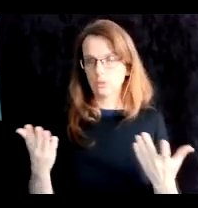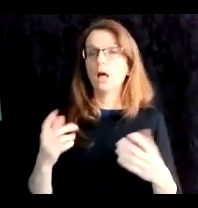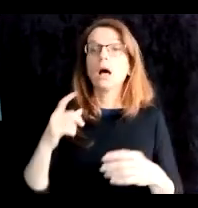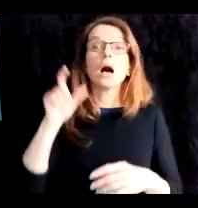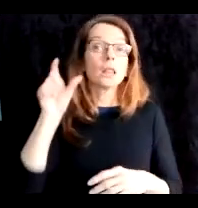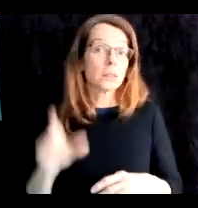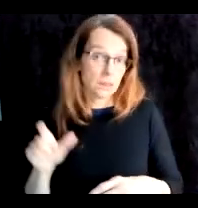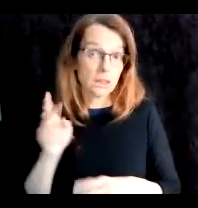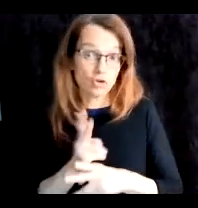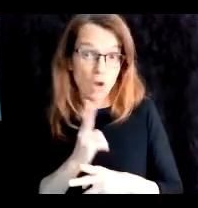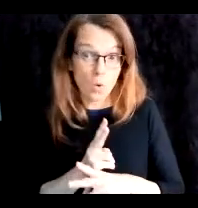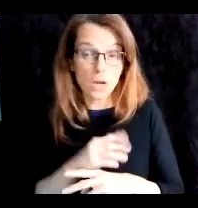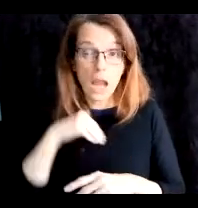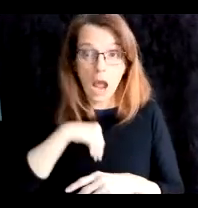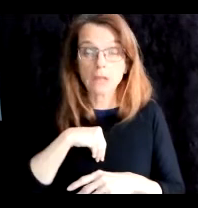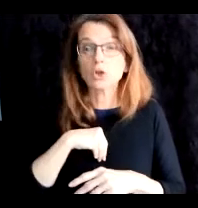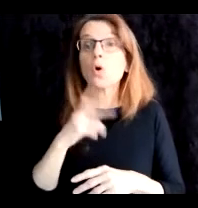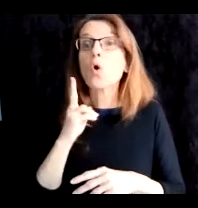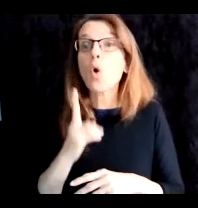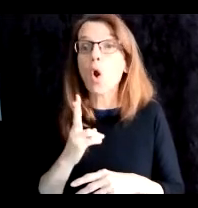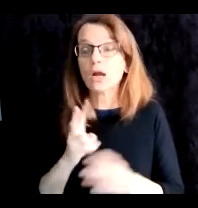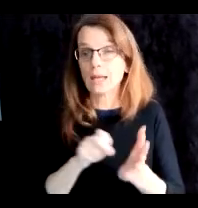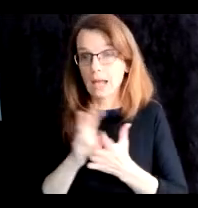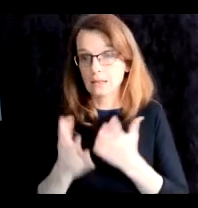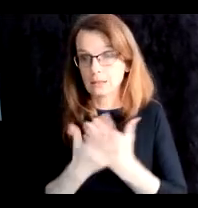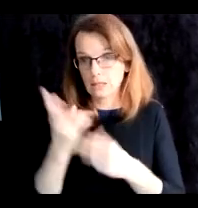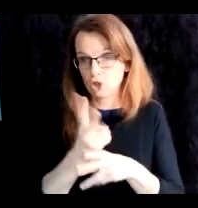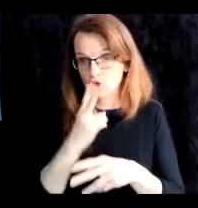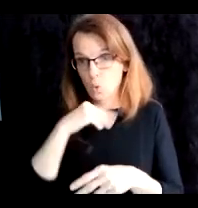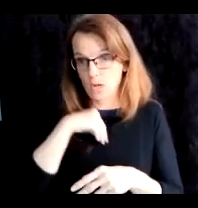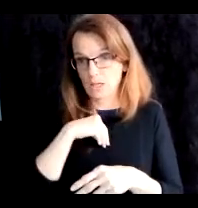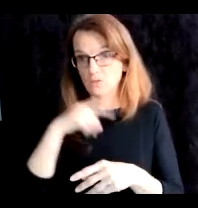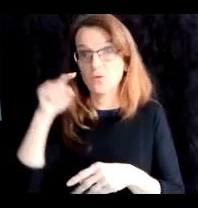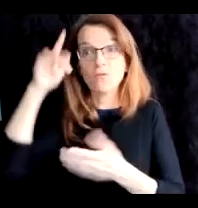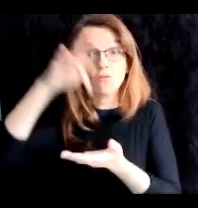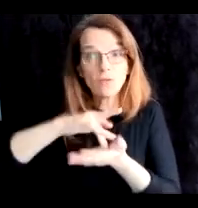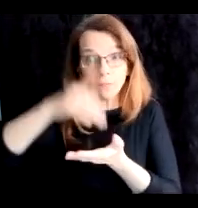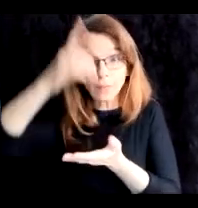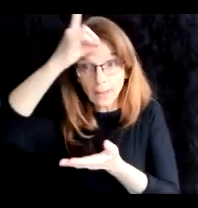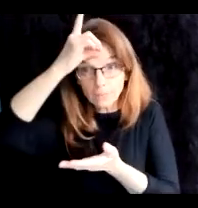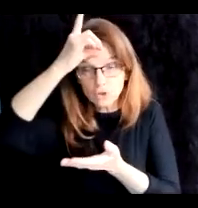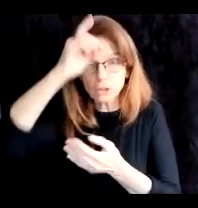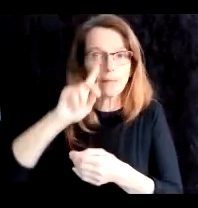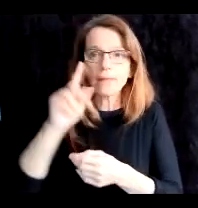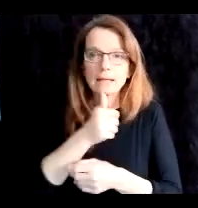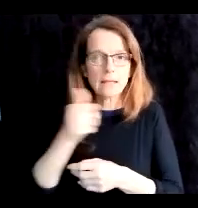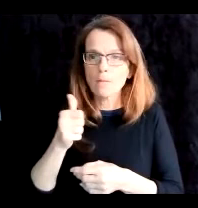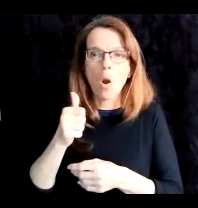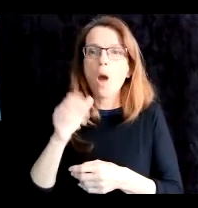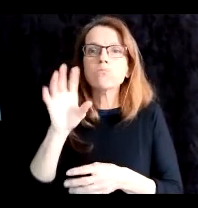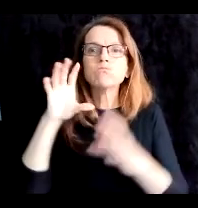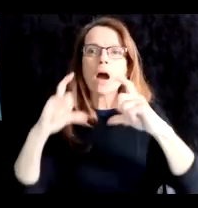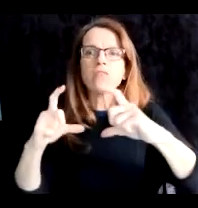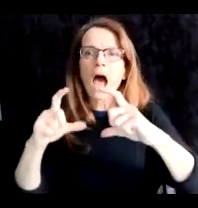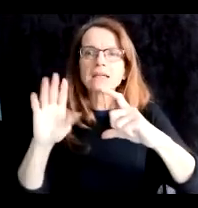or any other of the German provinces, but it really has to do with the global responsibility for what the